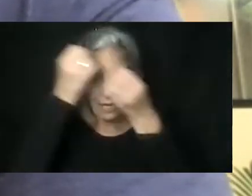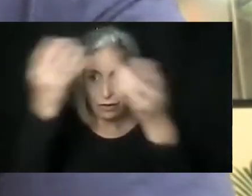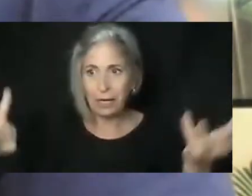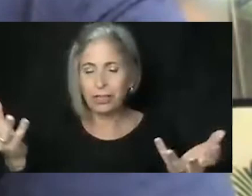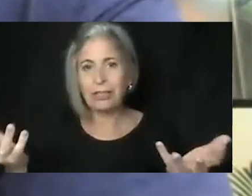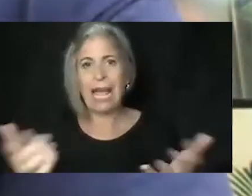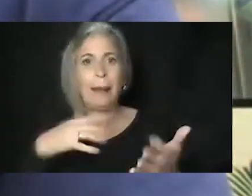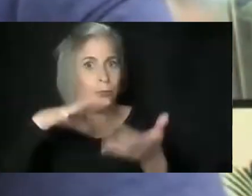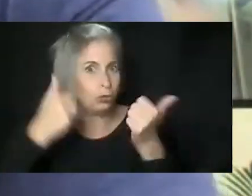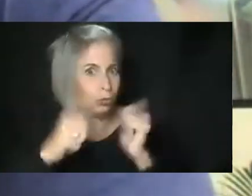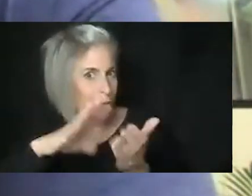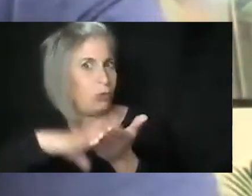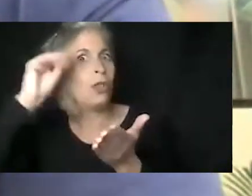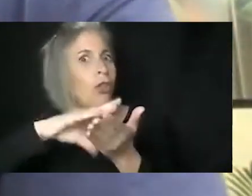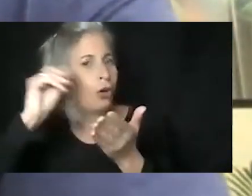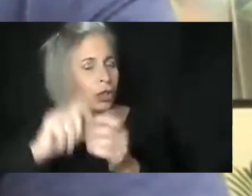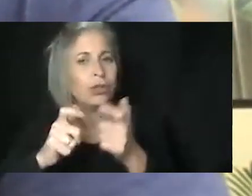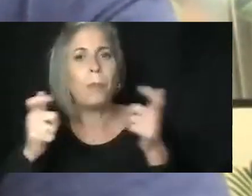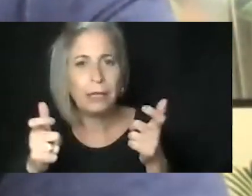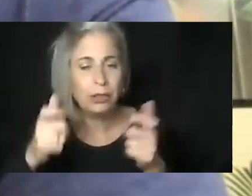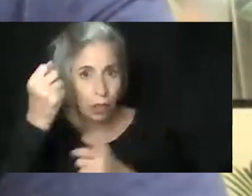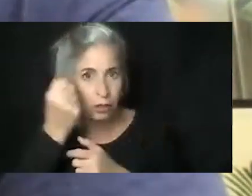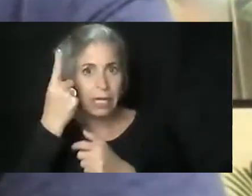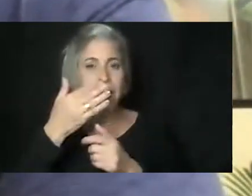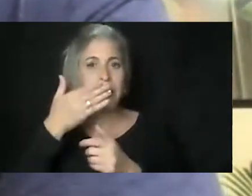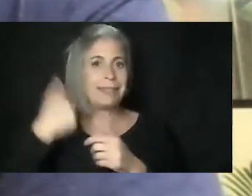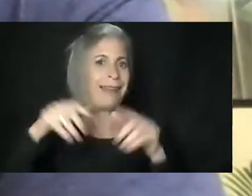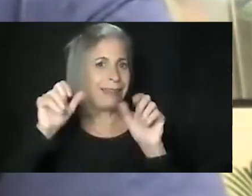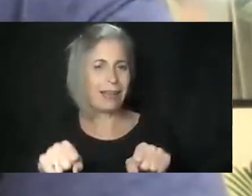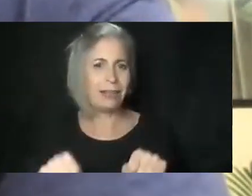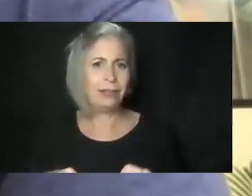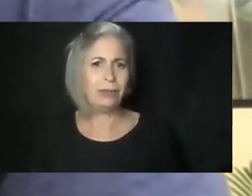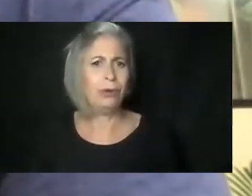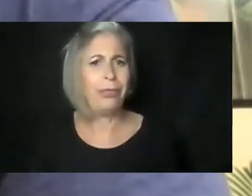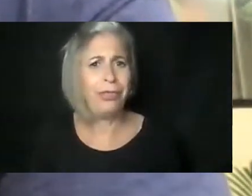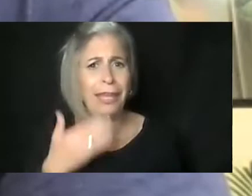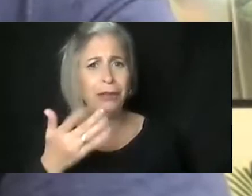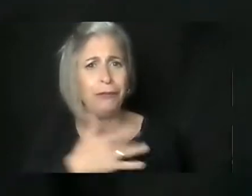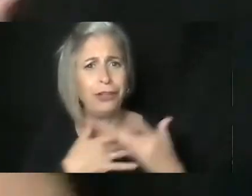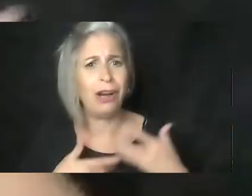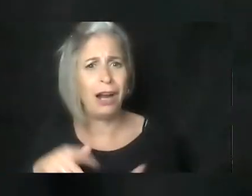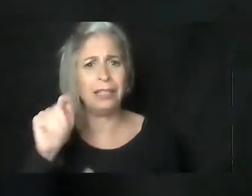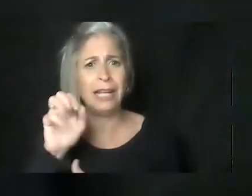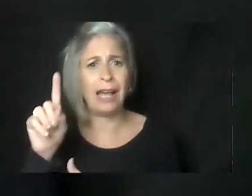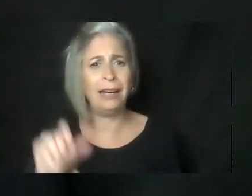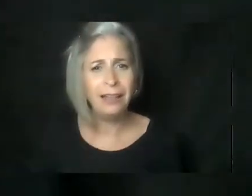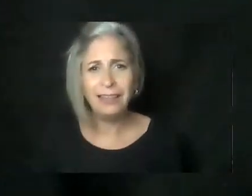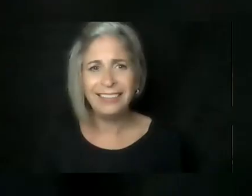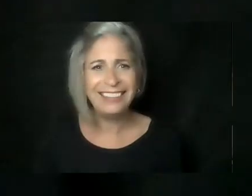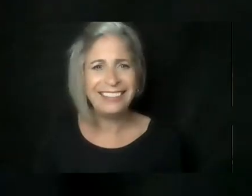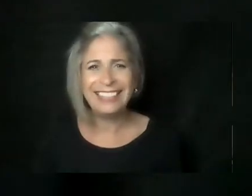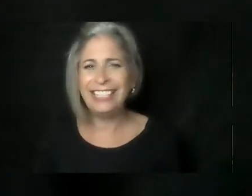I'm just trying to learn as we go and understand that as best I can. Well, thank you for your heart,